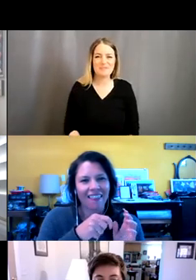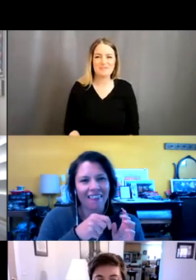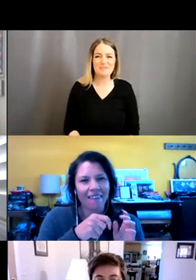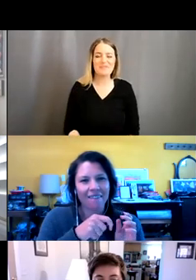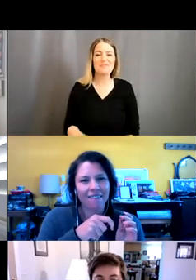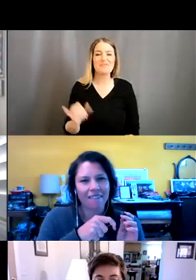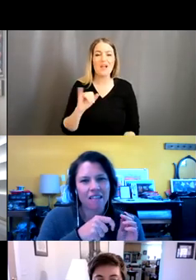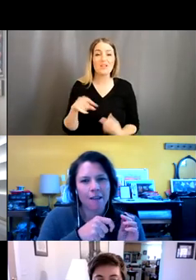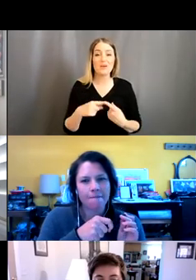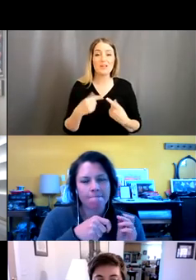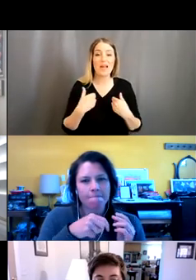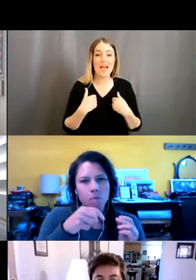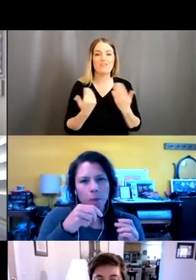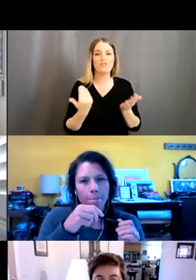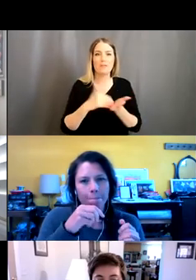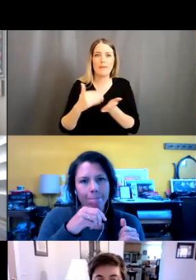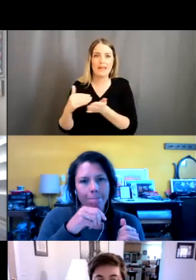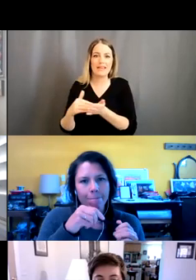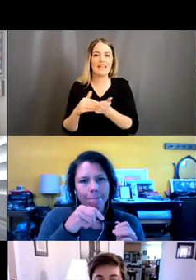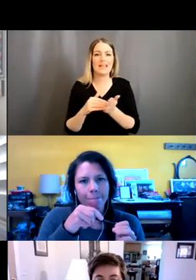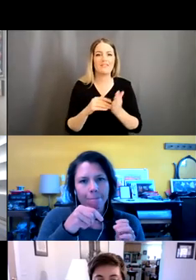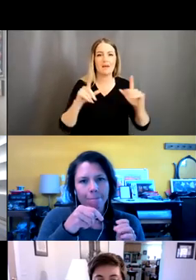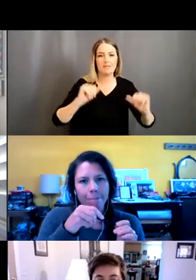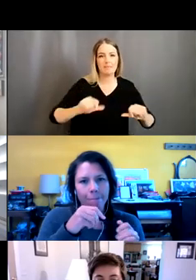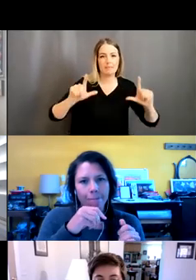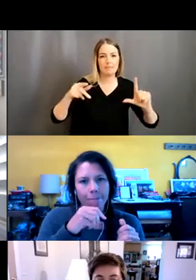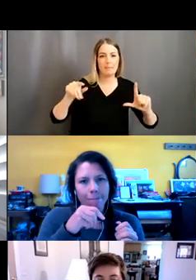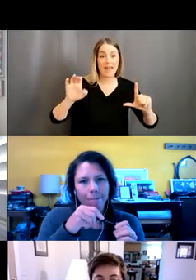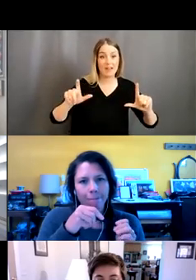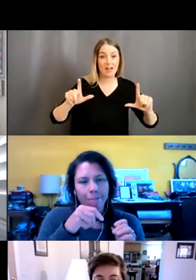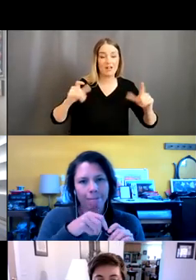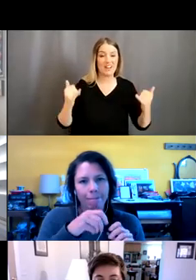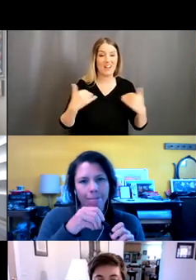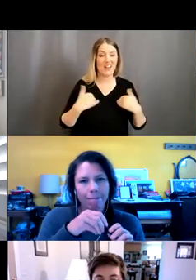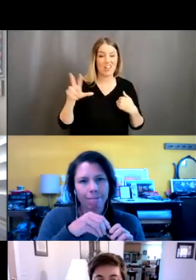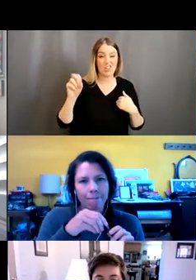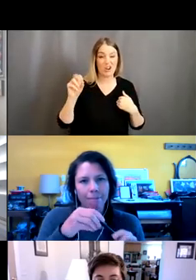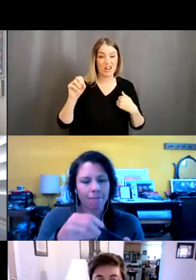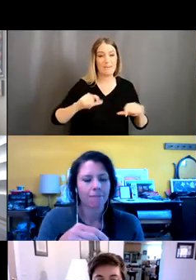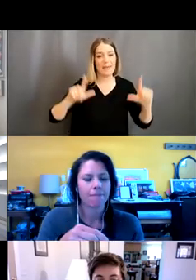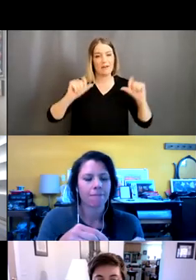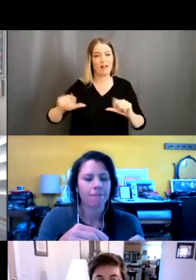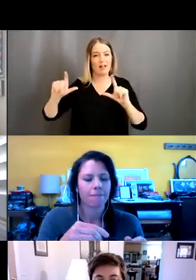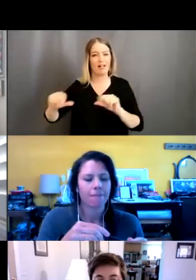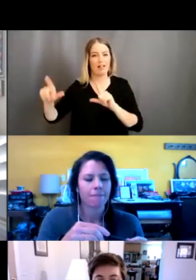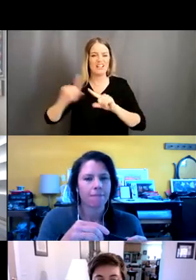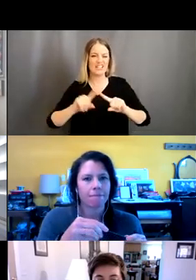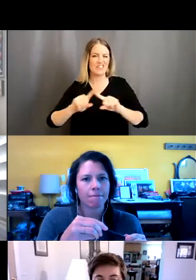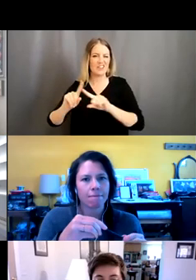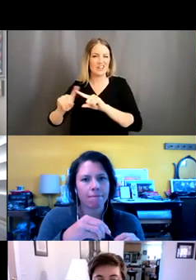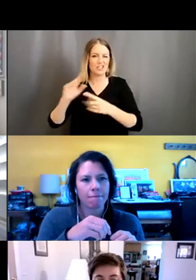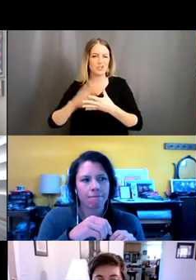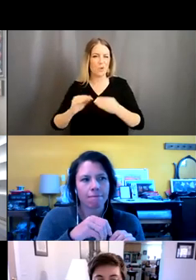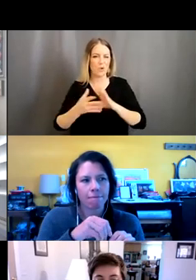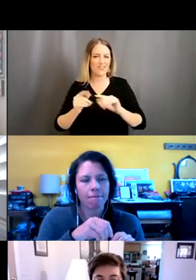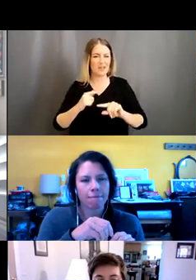Also, when you have like repetitive panels, where it's like, right now we have 30 panels telling different stories, and I feel like that's